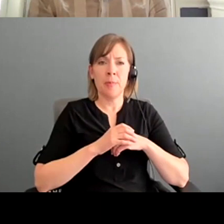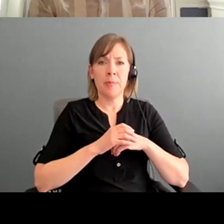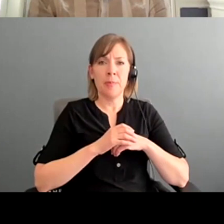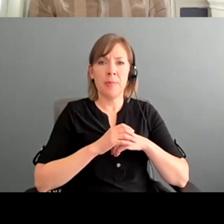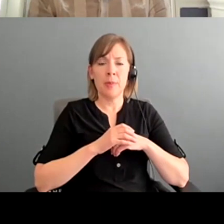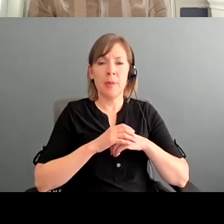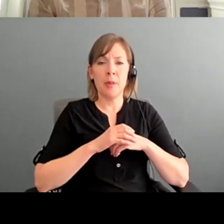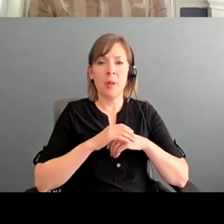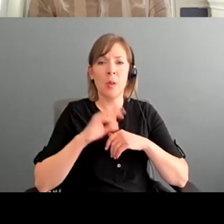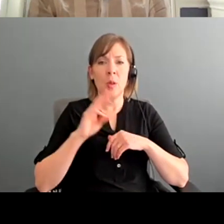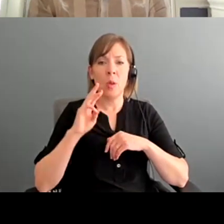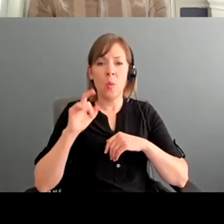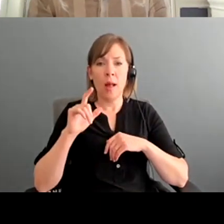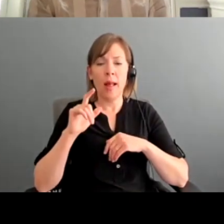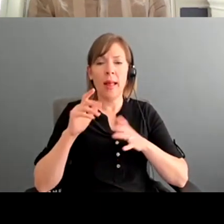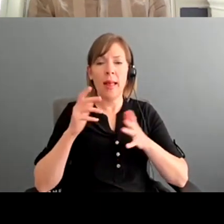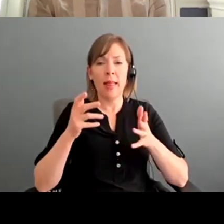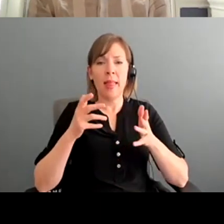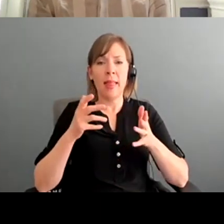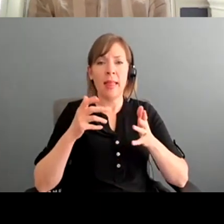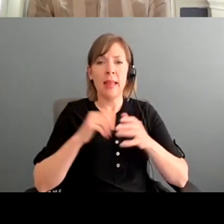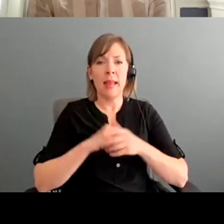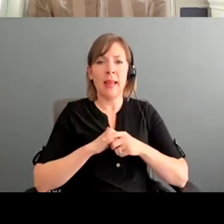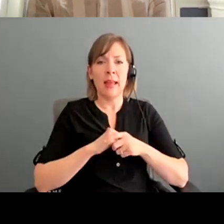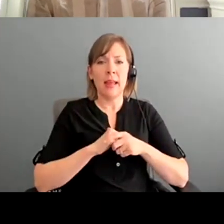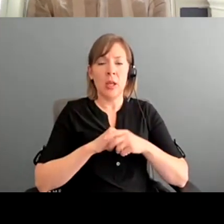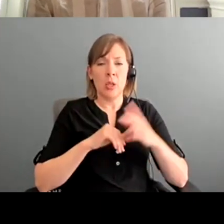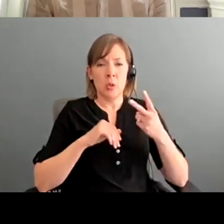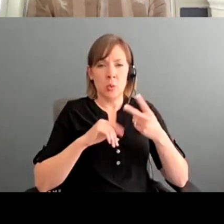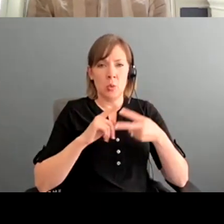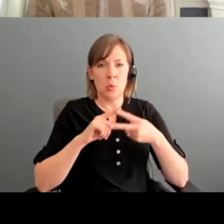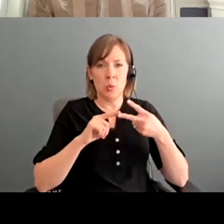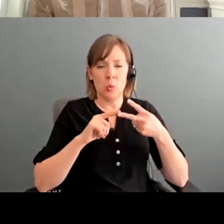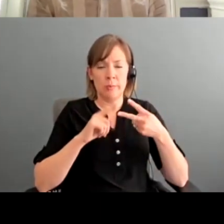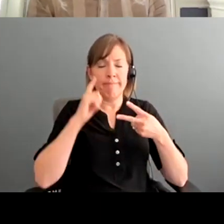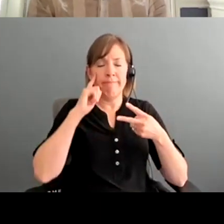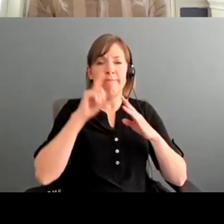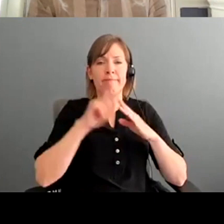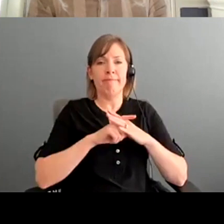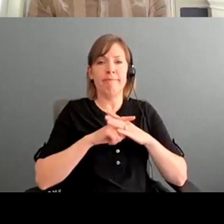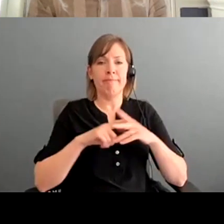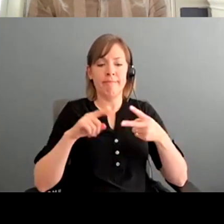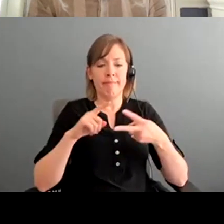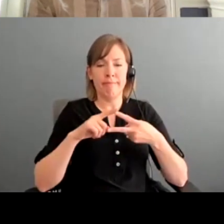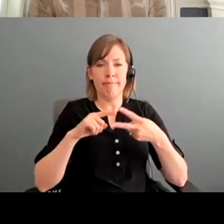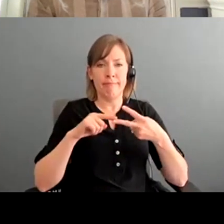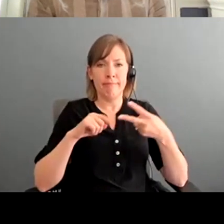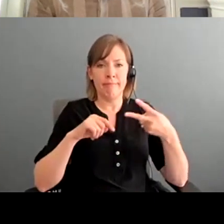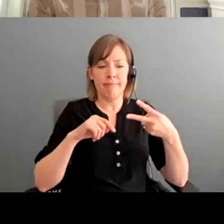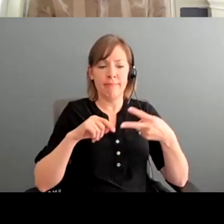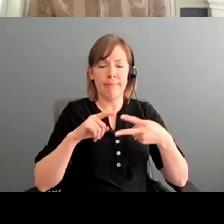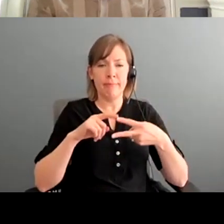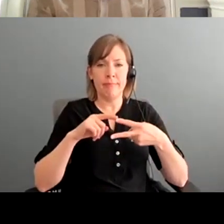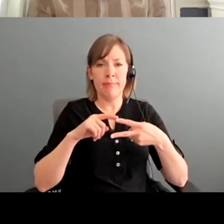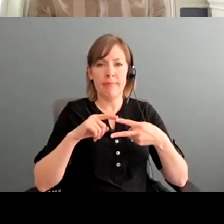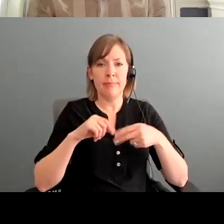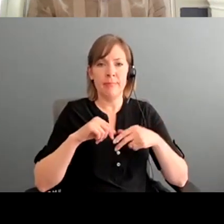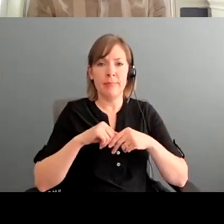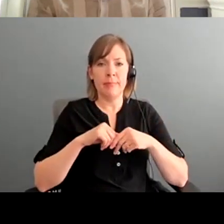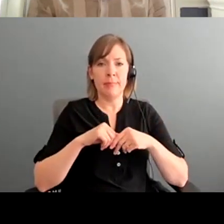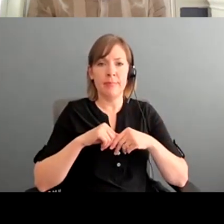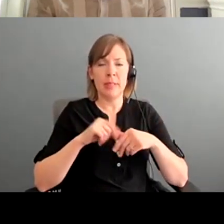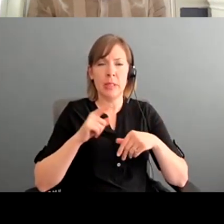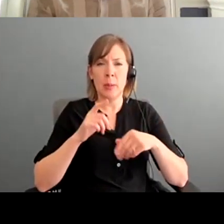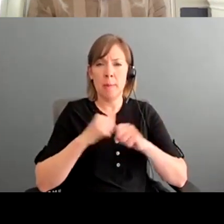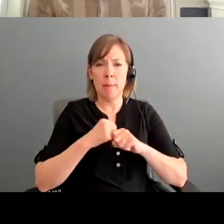Well, two things come to mind, and I think this speaks to a comment that